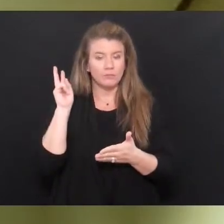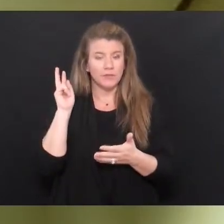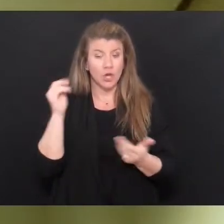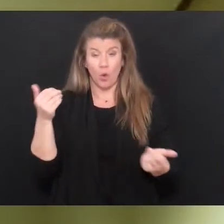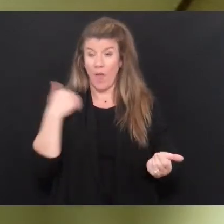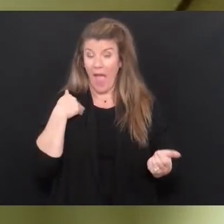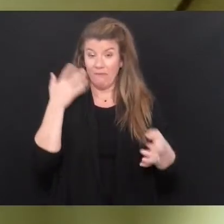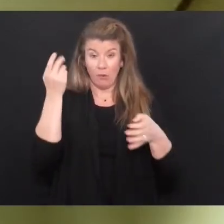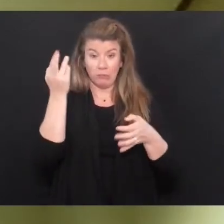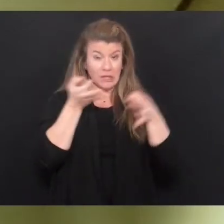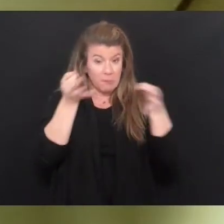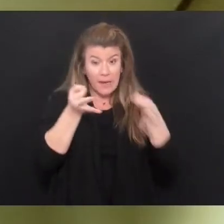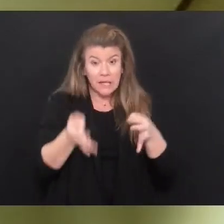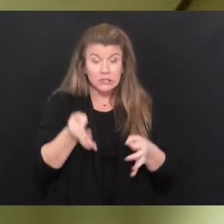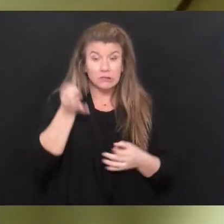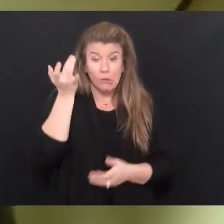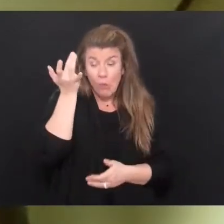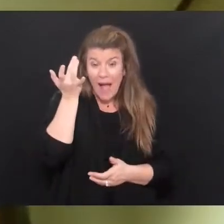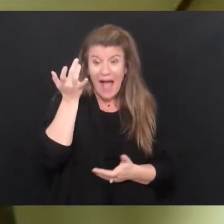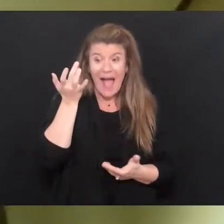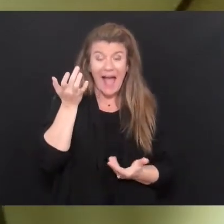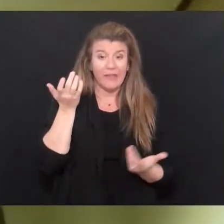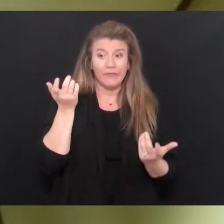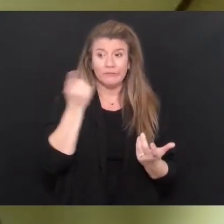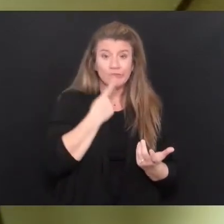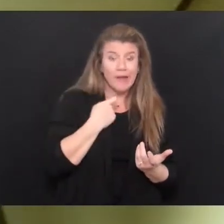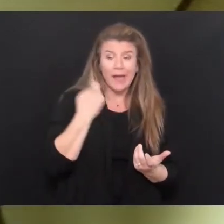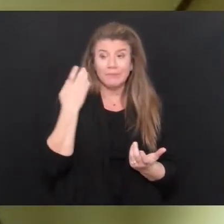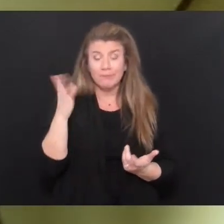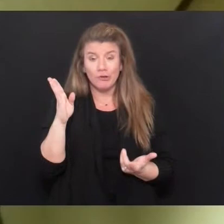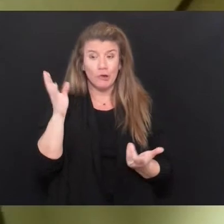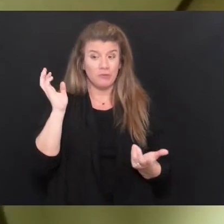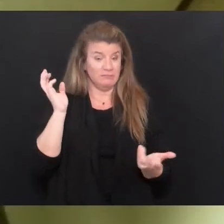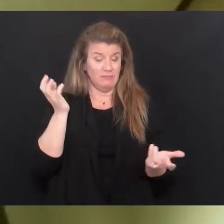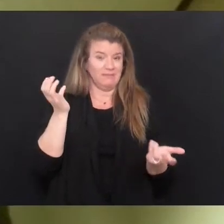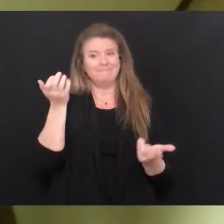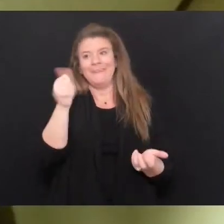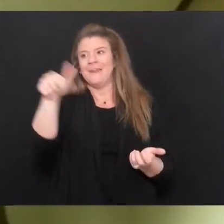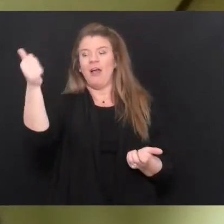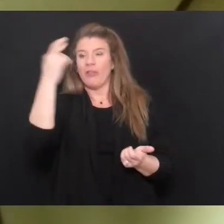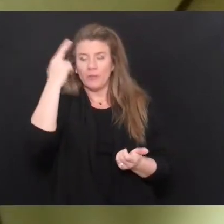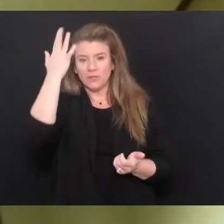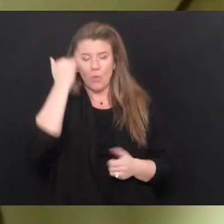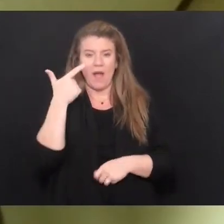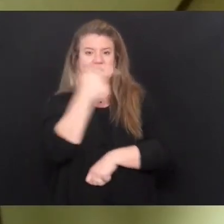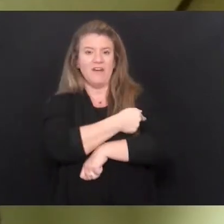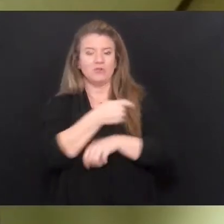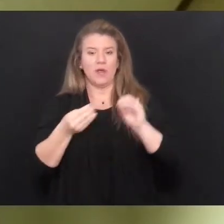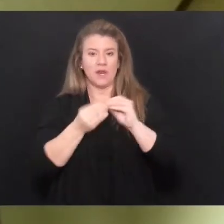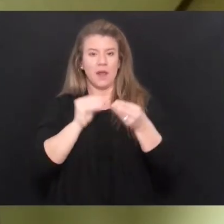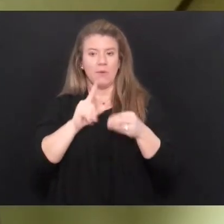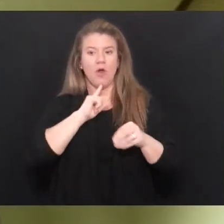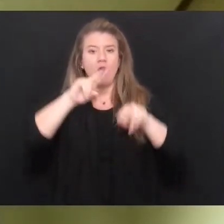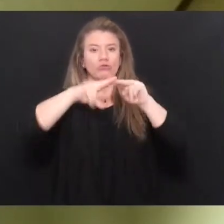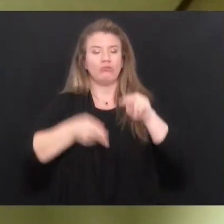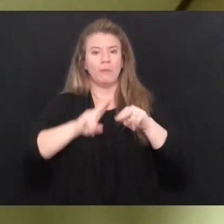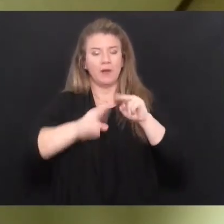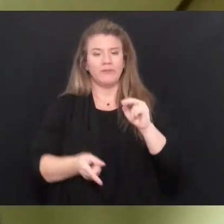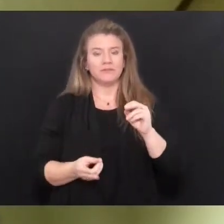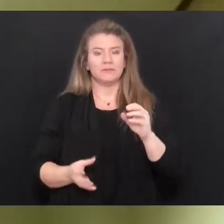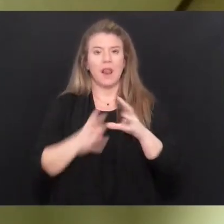have an explanation other than the red state, blue state as to why the vaccination